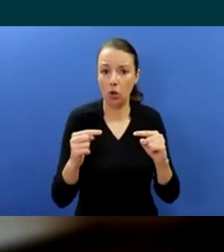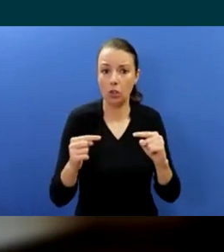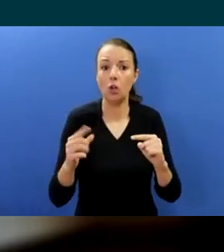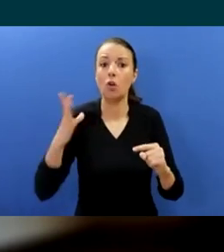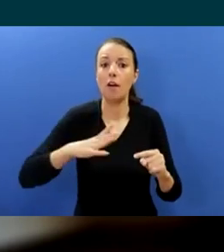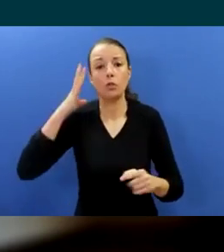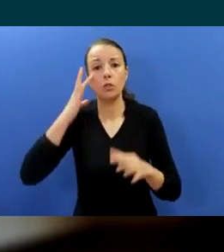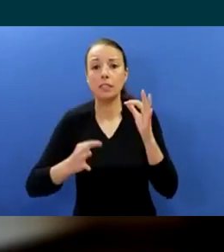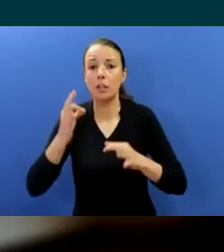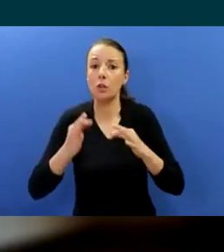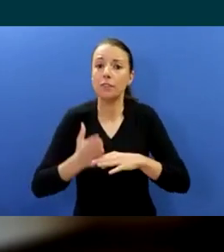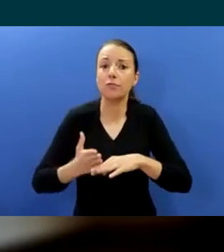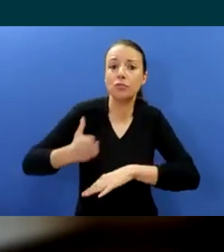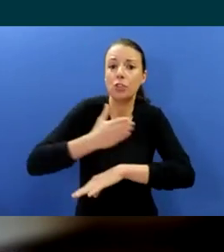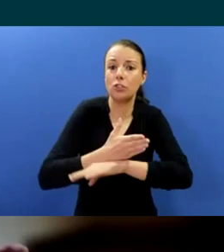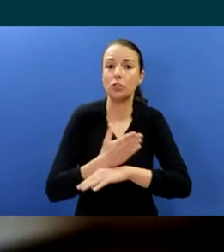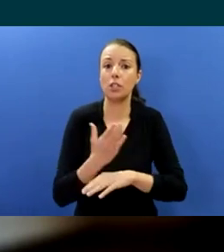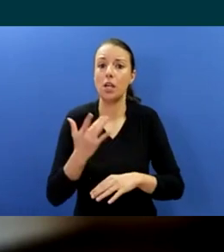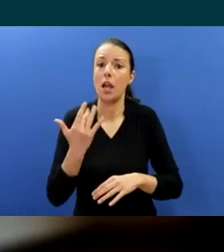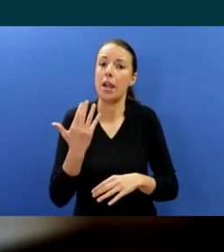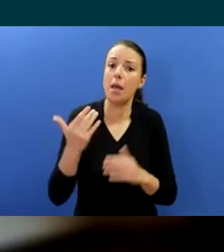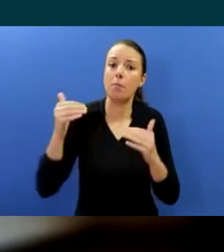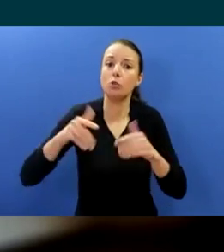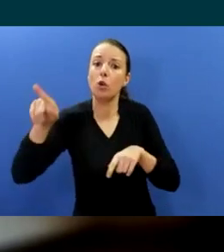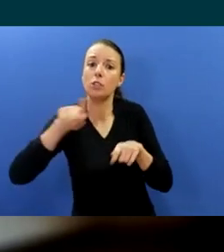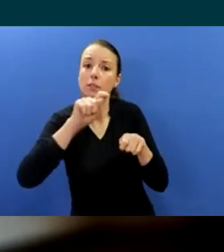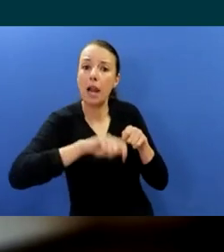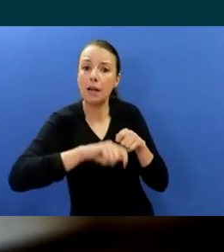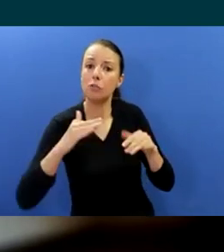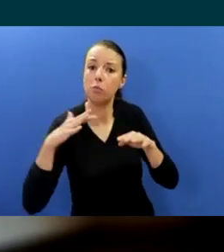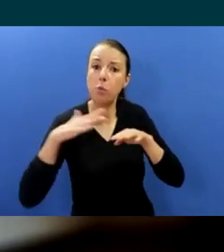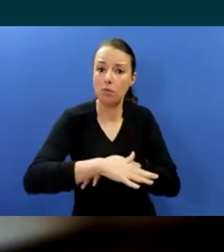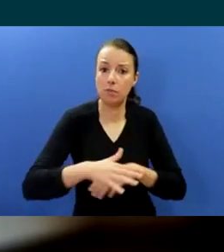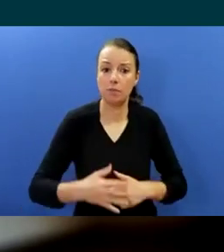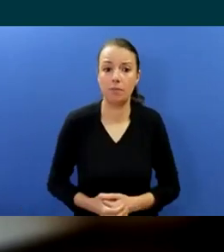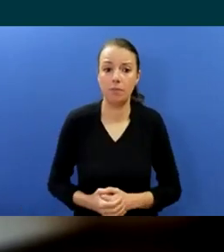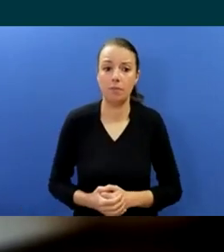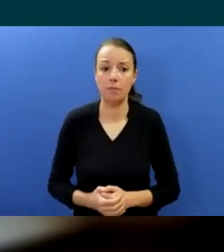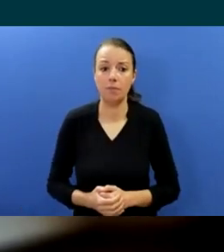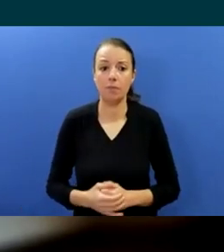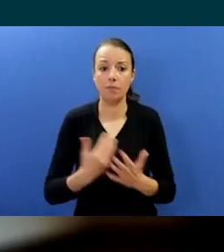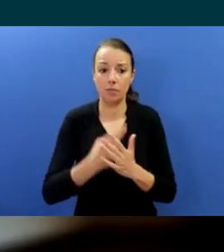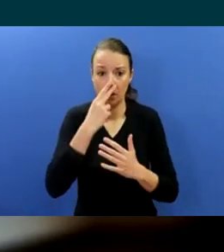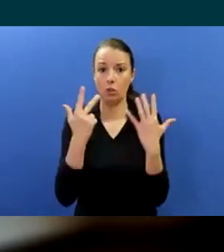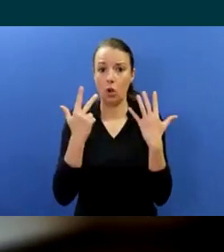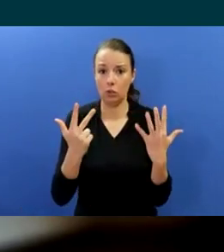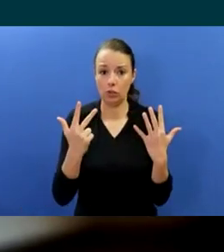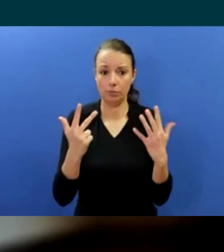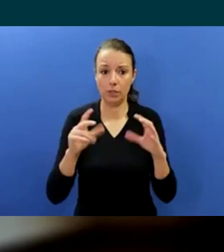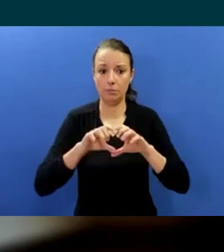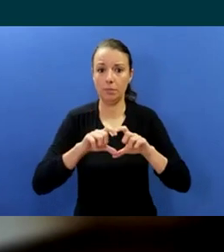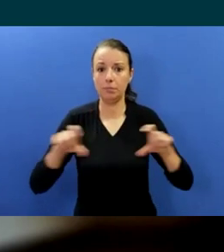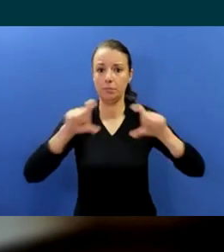So yeah, we have 8 stairs of the ladder, which I find difficult